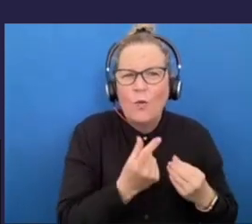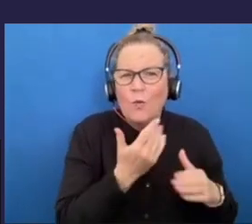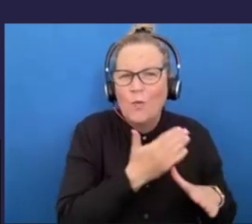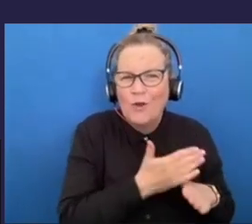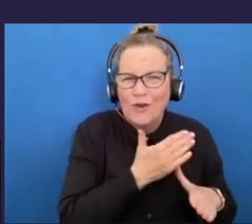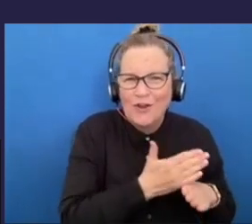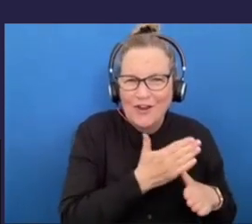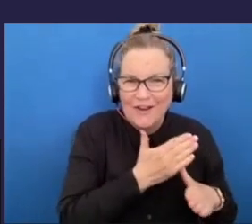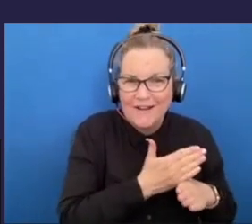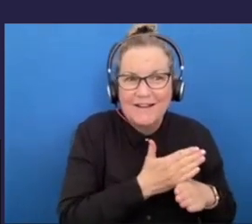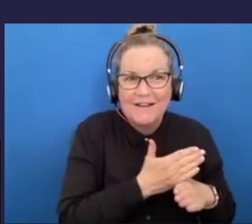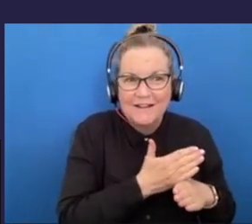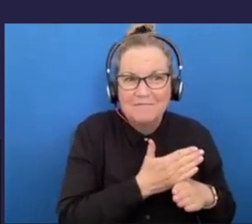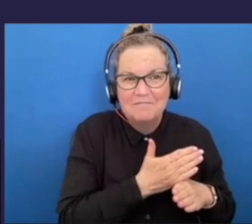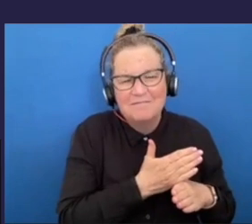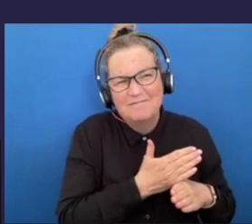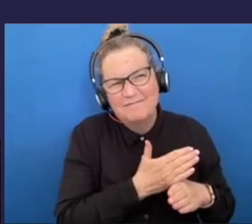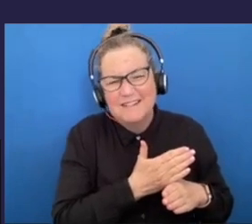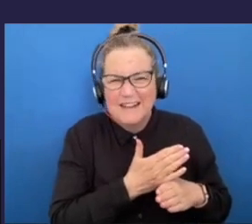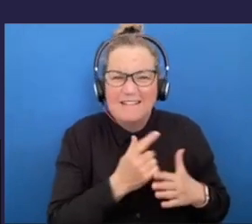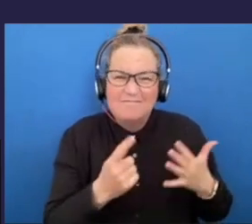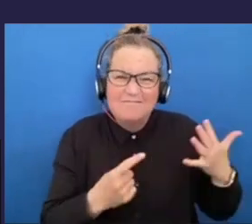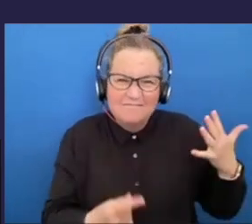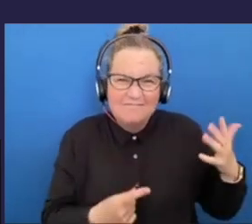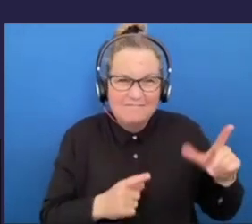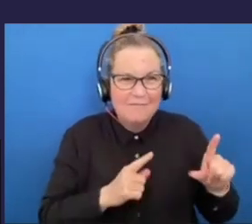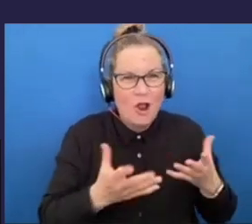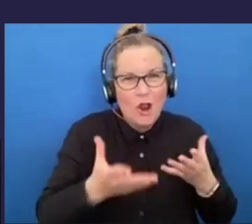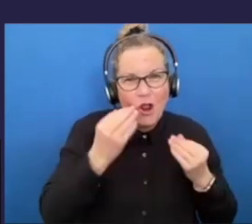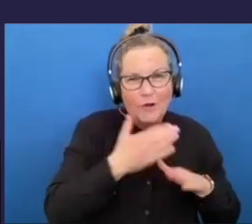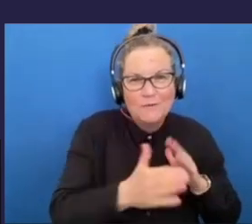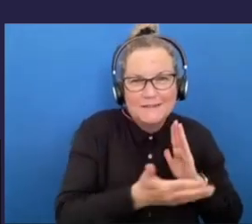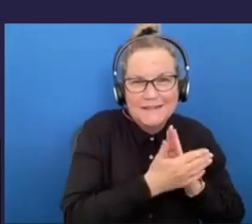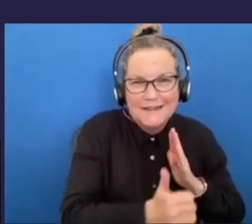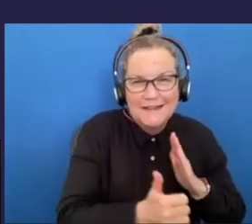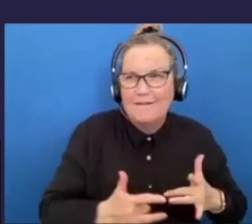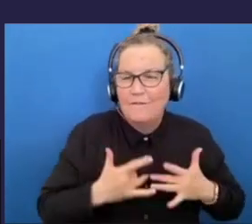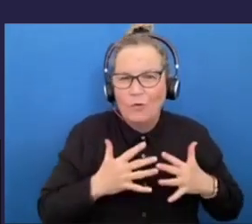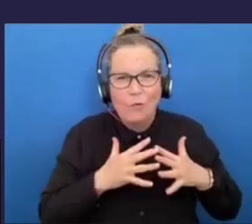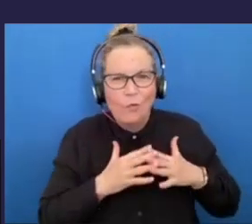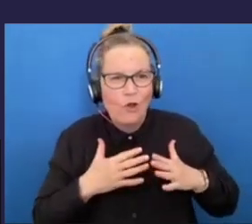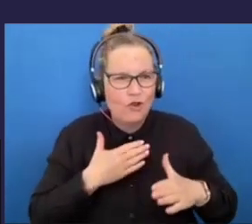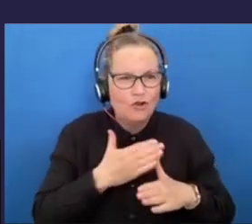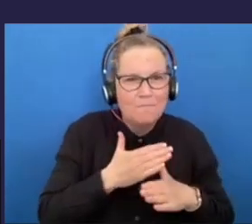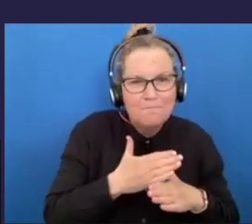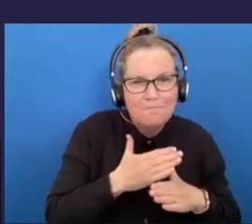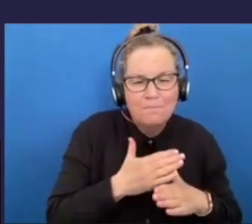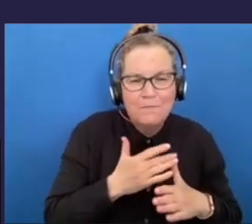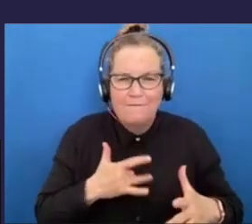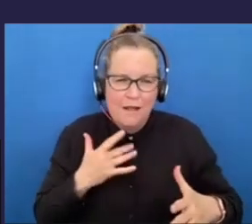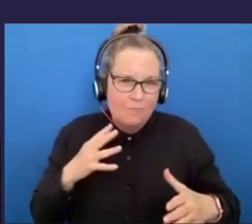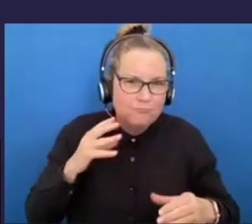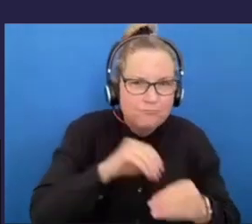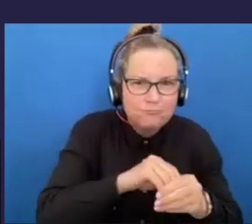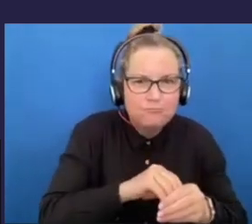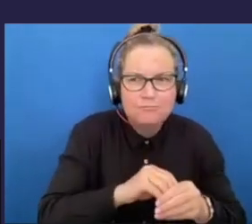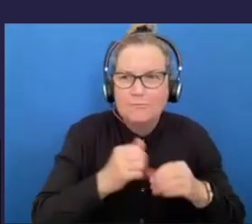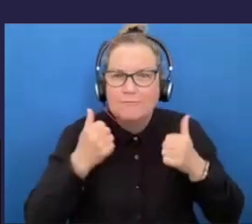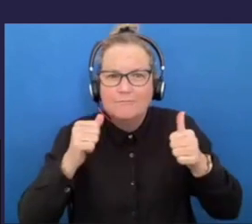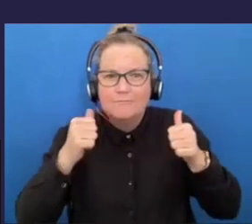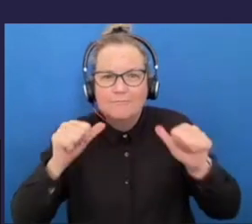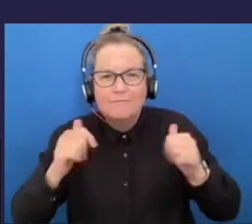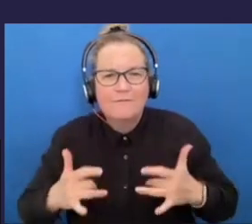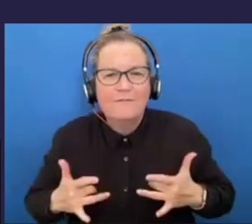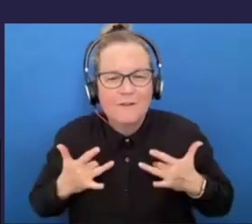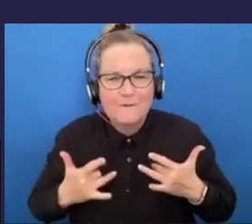on. Learning new skills, sense of meaning of the work done, a chance to contribute, a feeling of accomplishment.